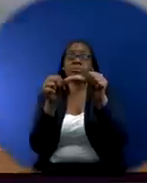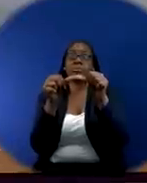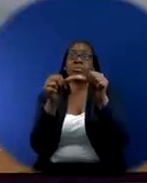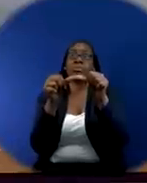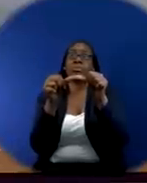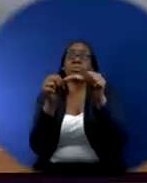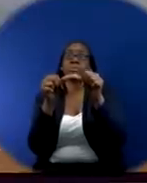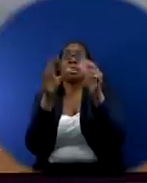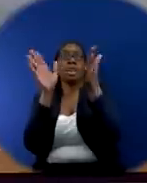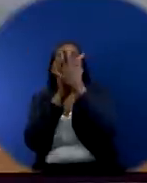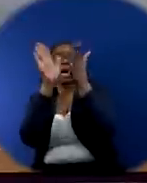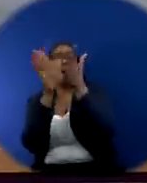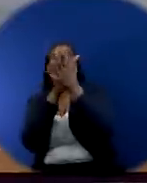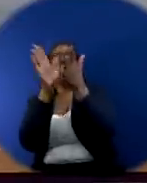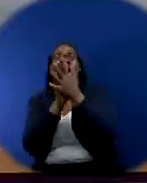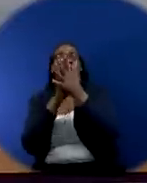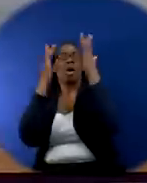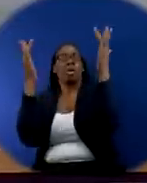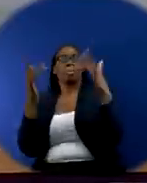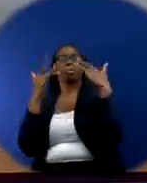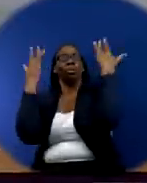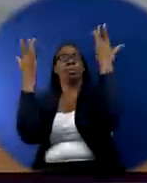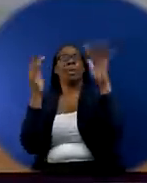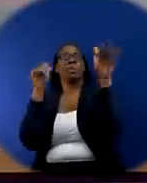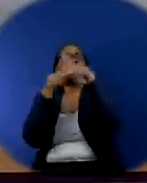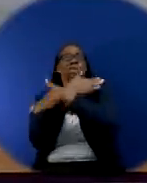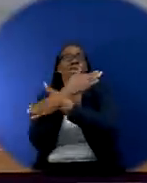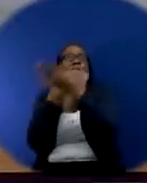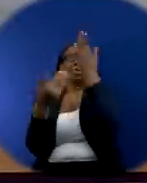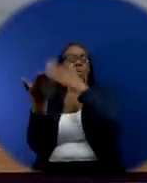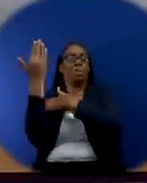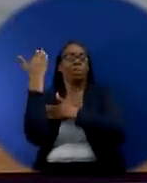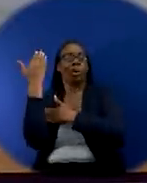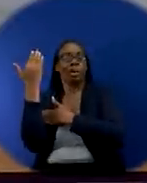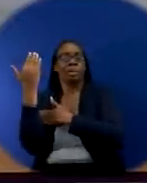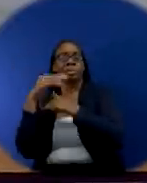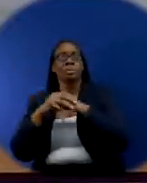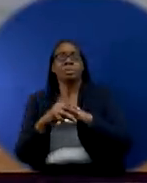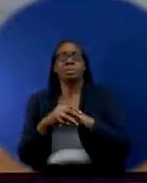I praise you that your mercies are new every morning.